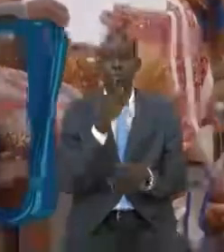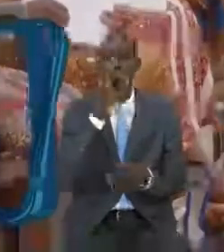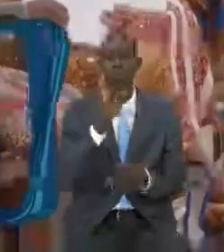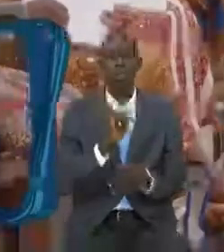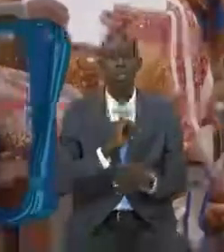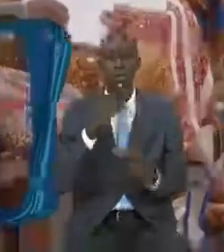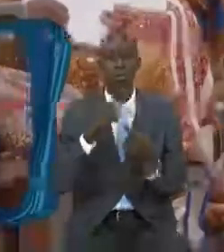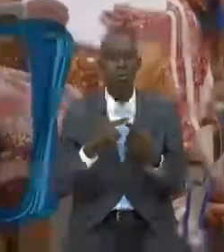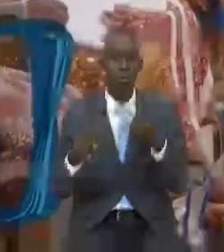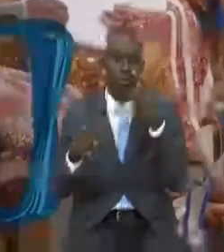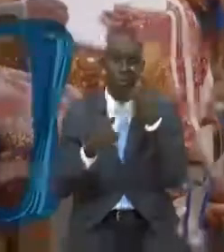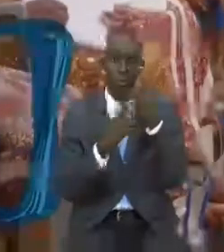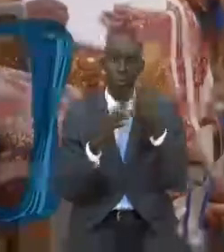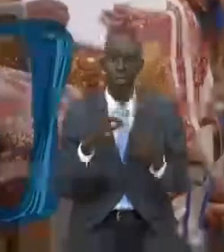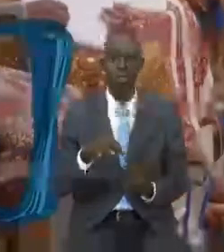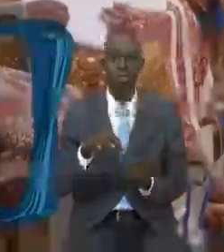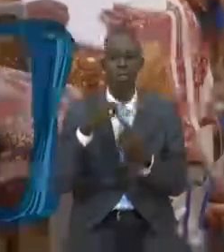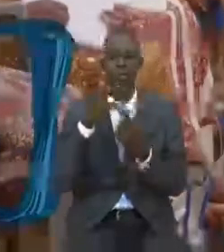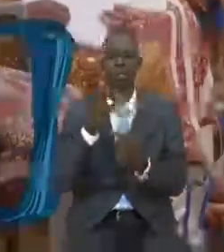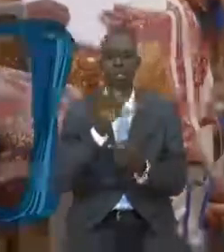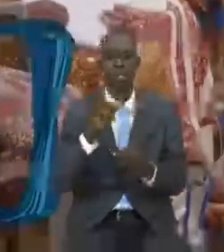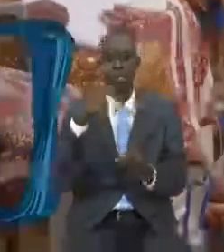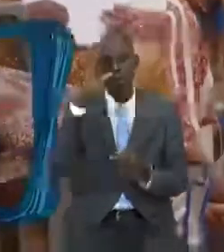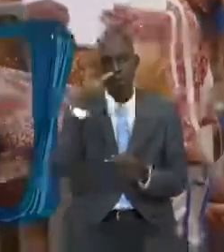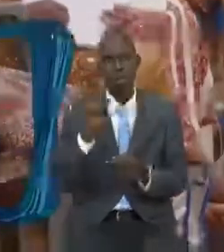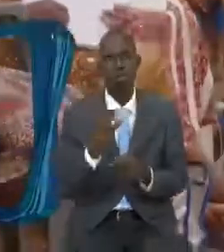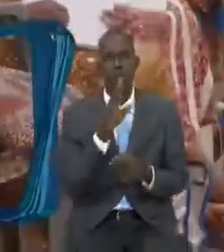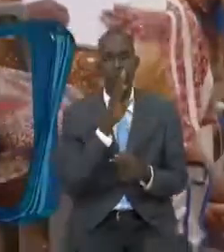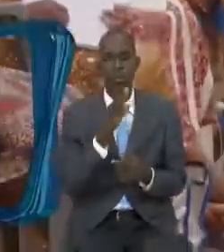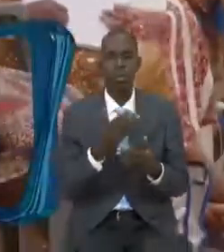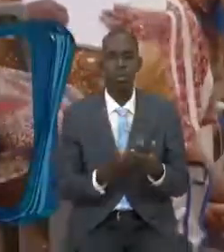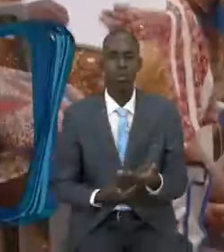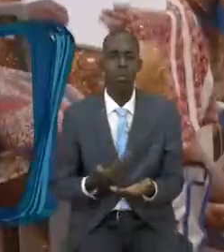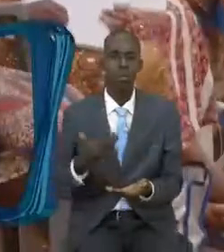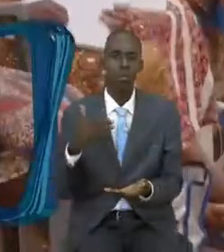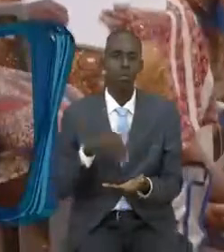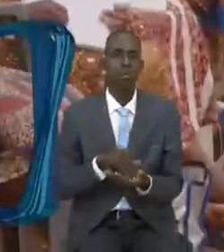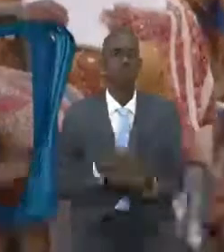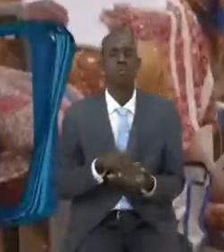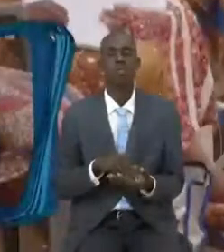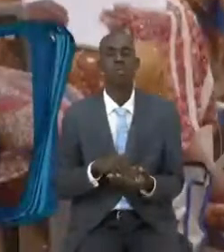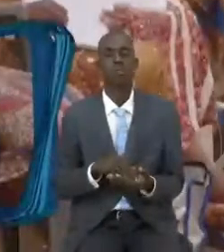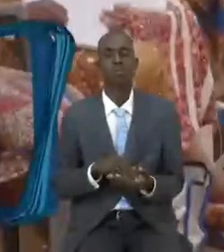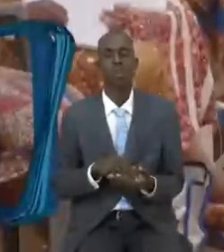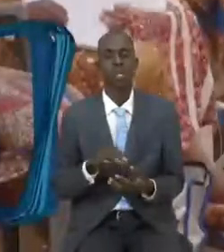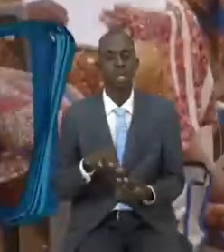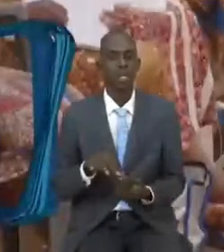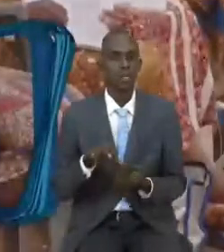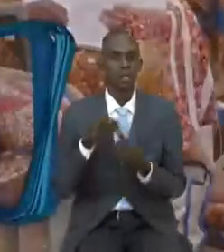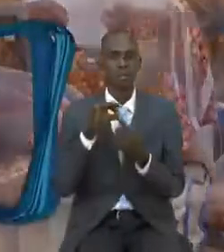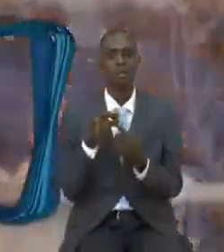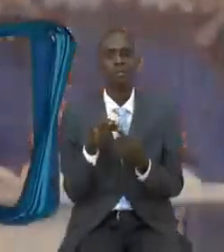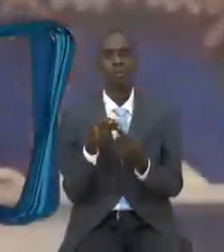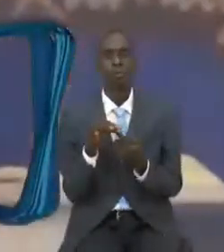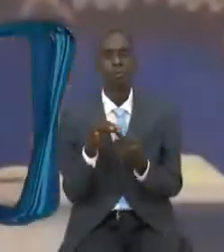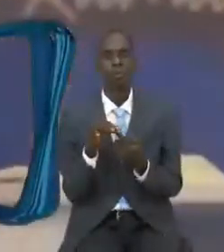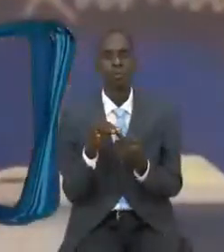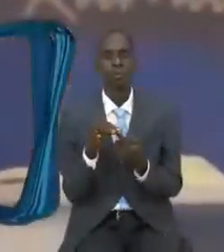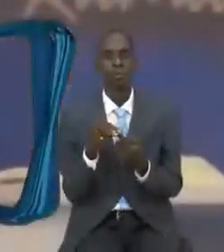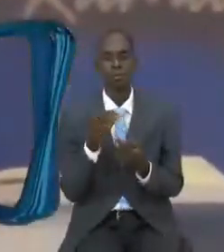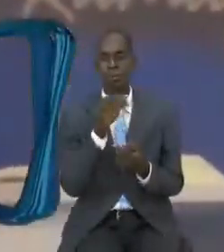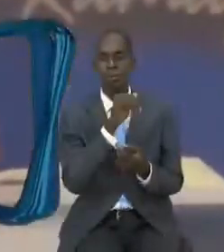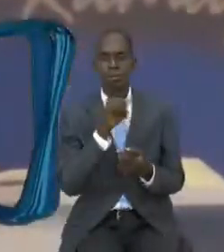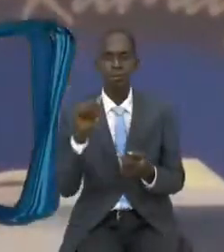thee, except a man be born again, except a